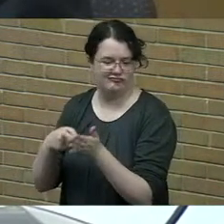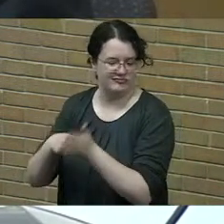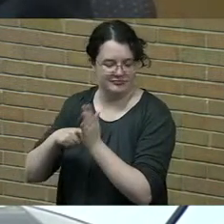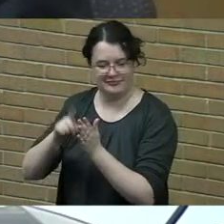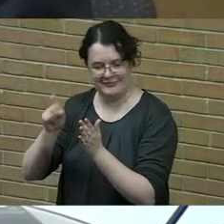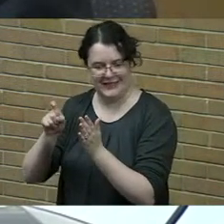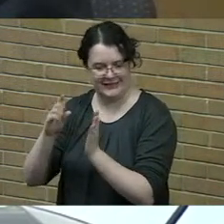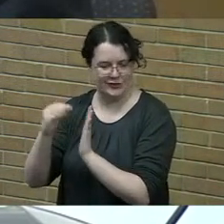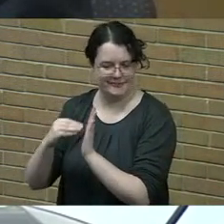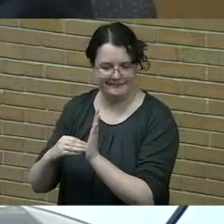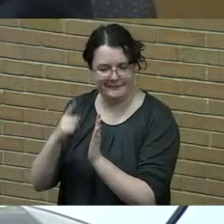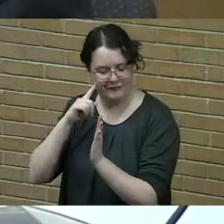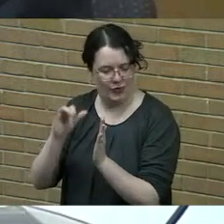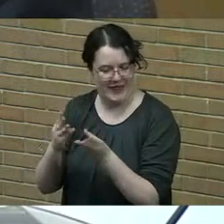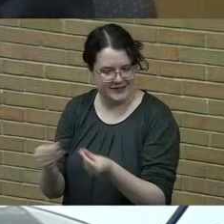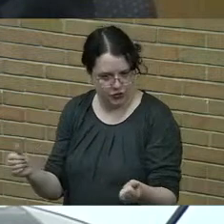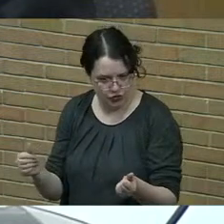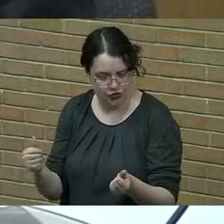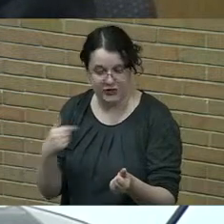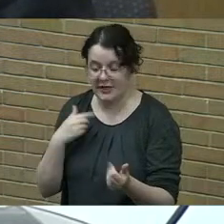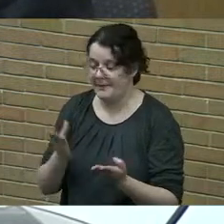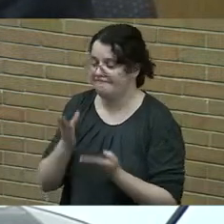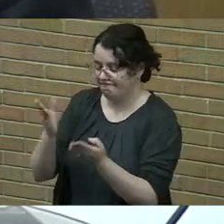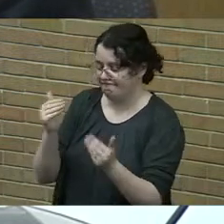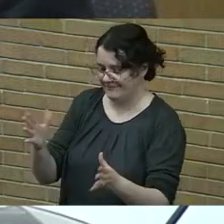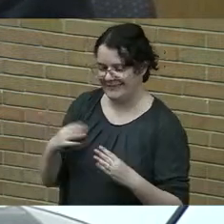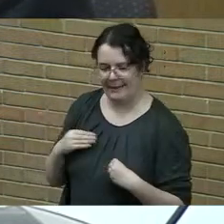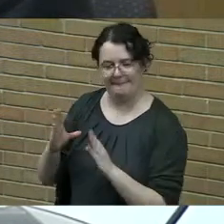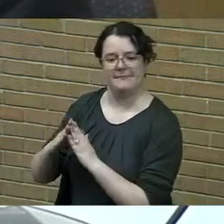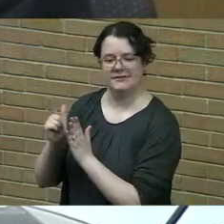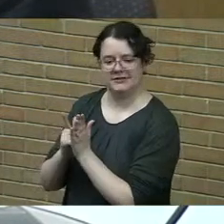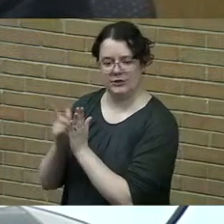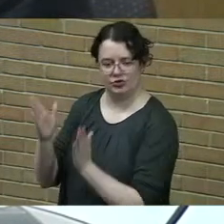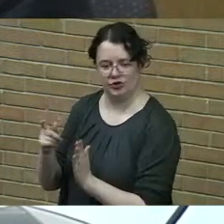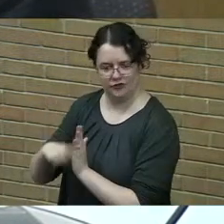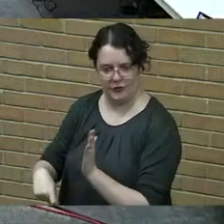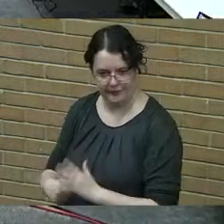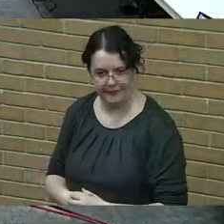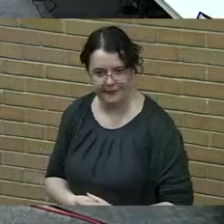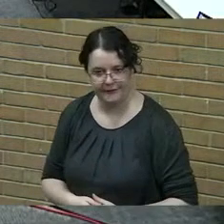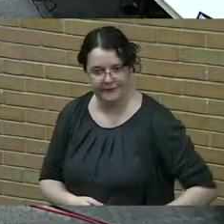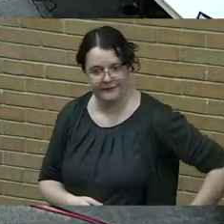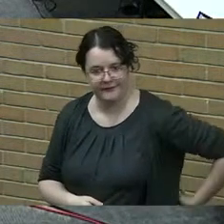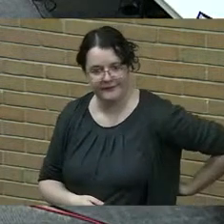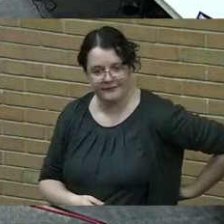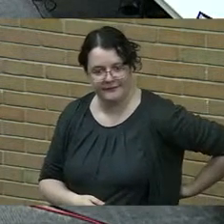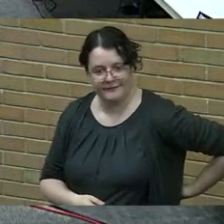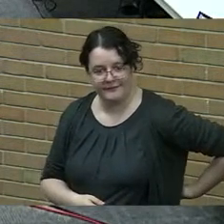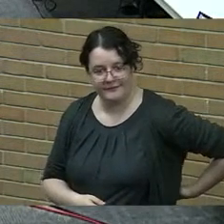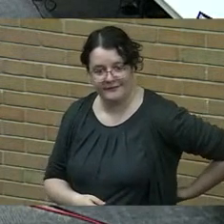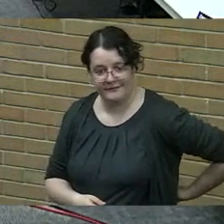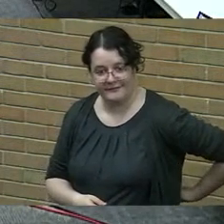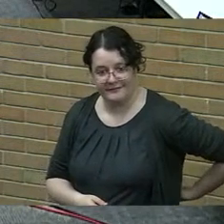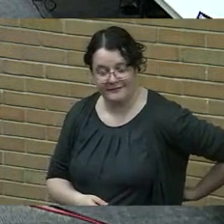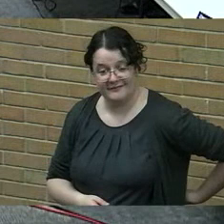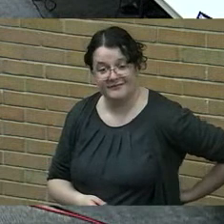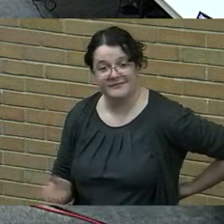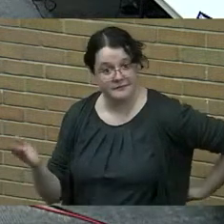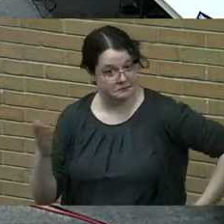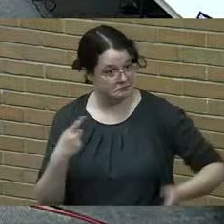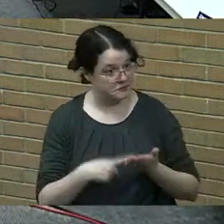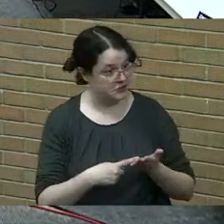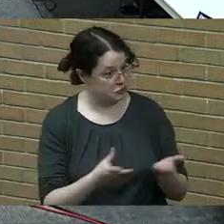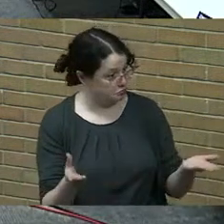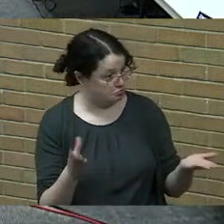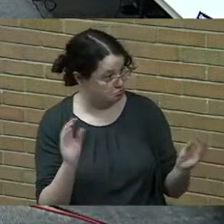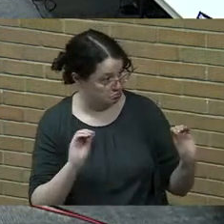move we adopt the resolution as prepared by the town attorney. Second. Discussion on this? Hearing none,